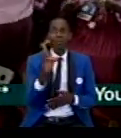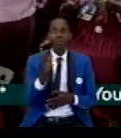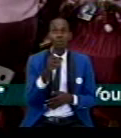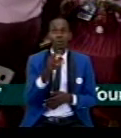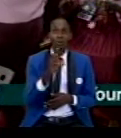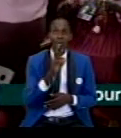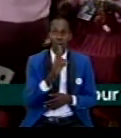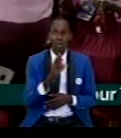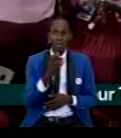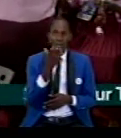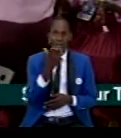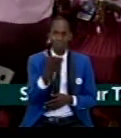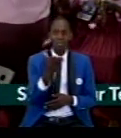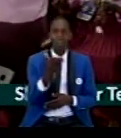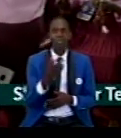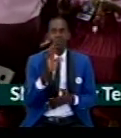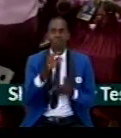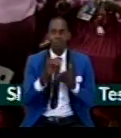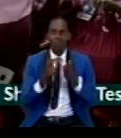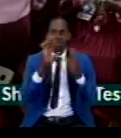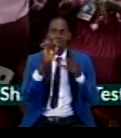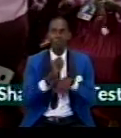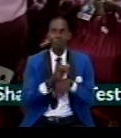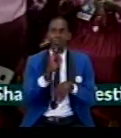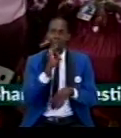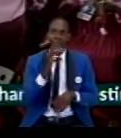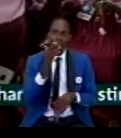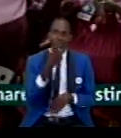God is still working.